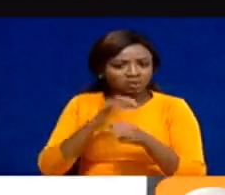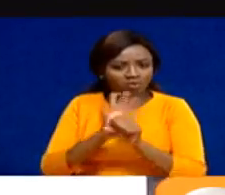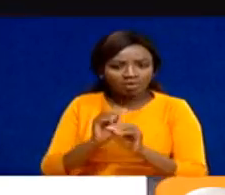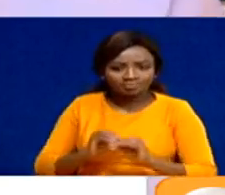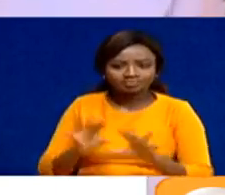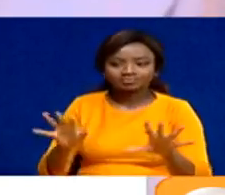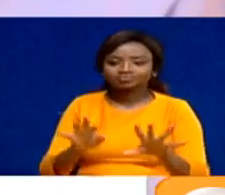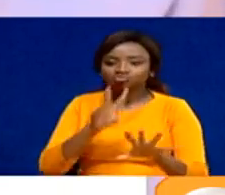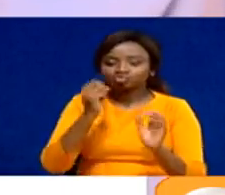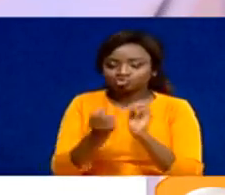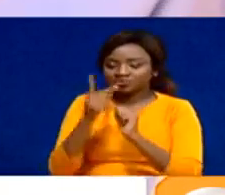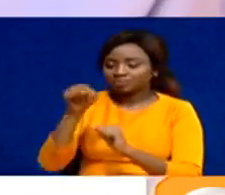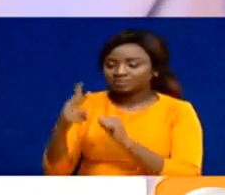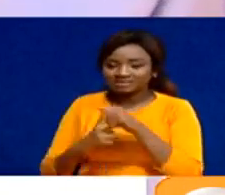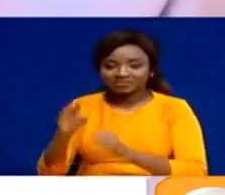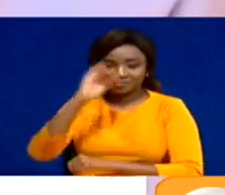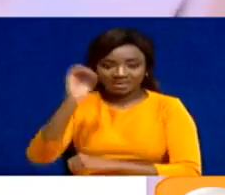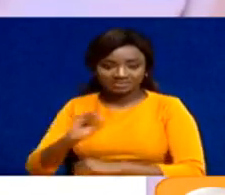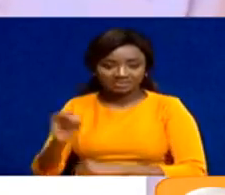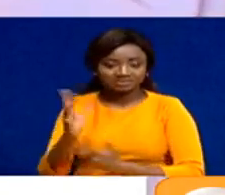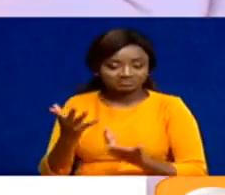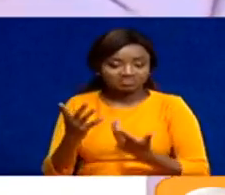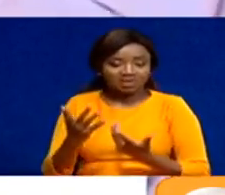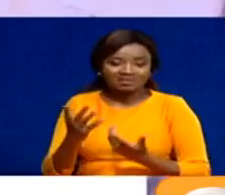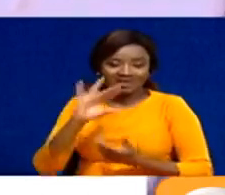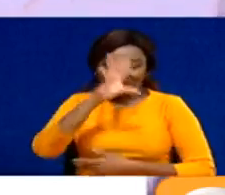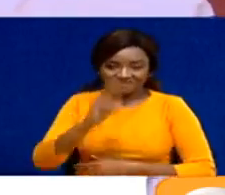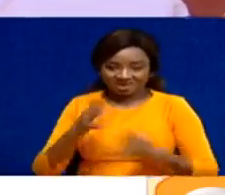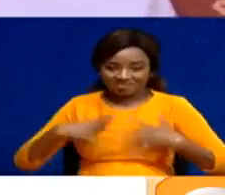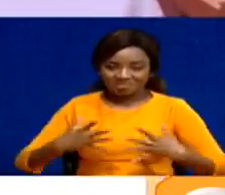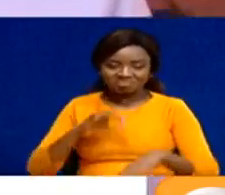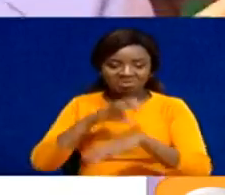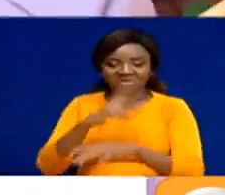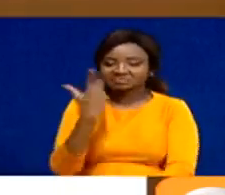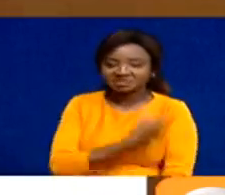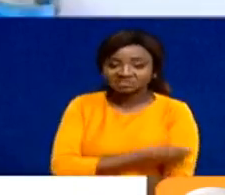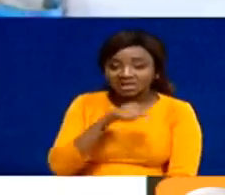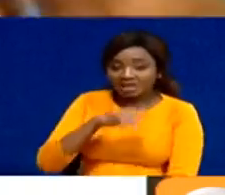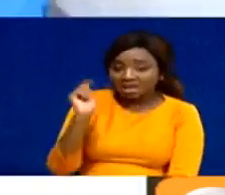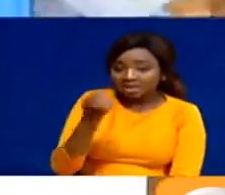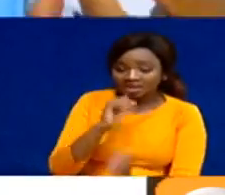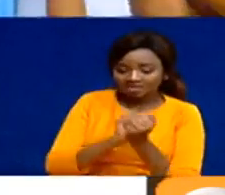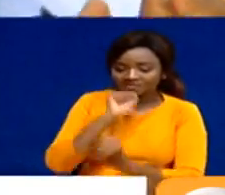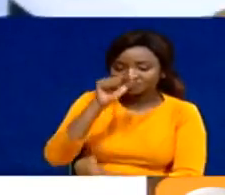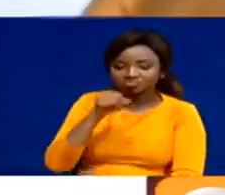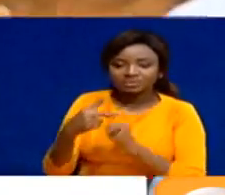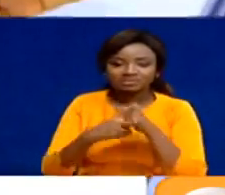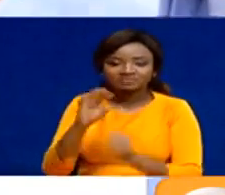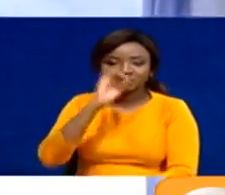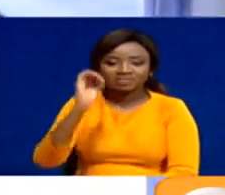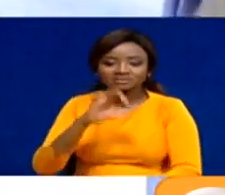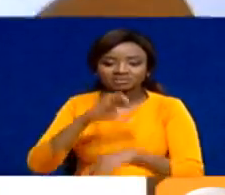just 12.7% of Africans have been fully immunized. In Kenya, the numbers stand at